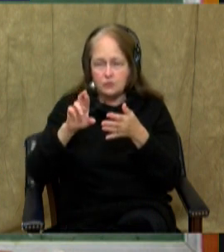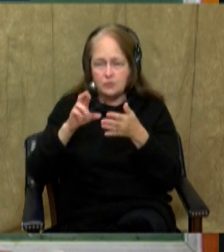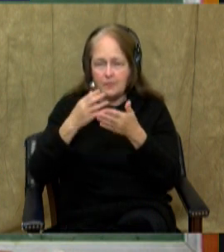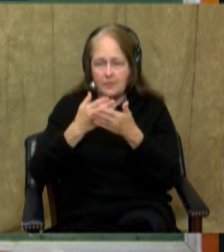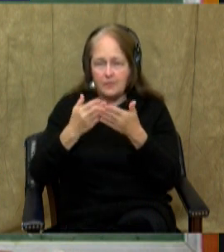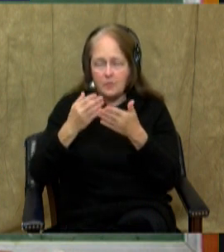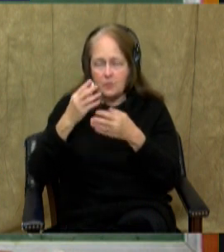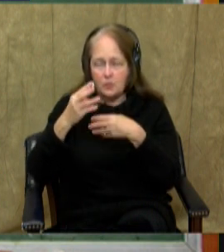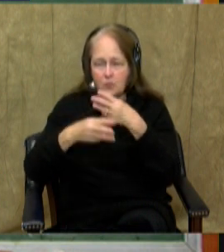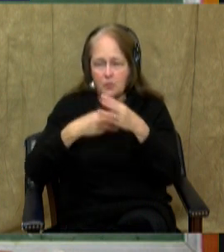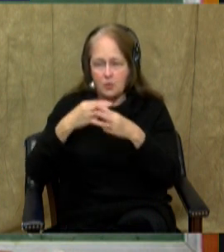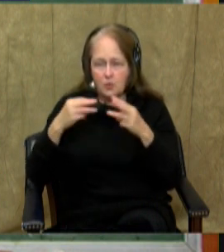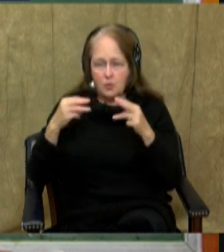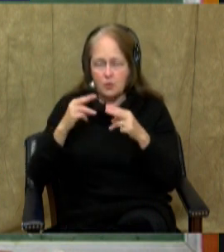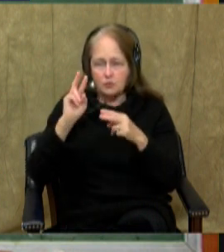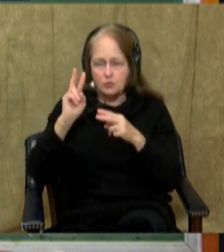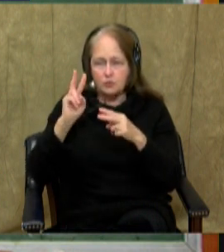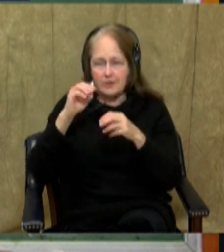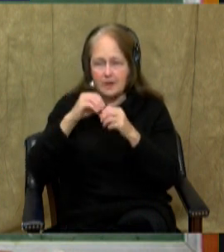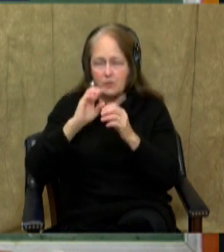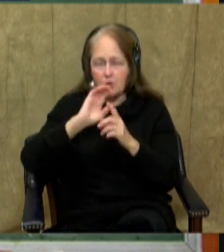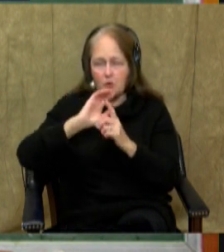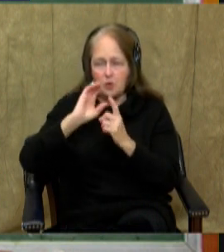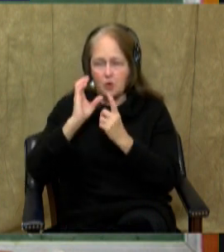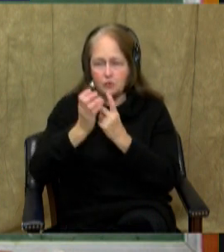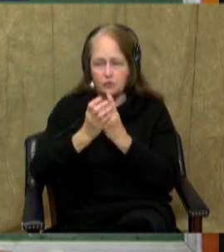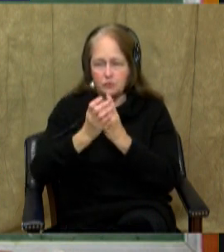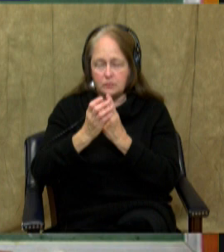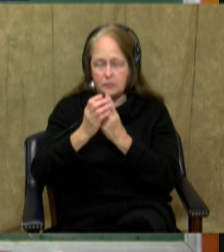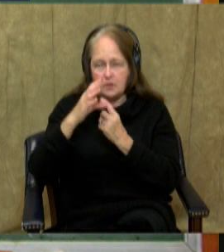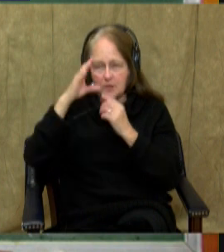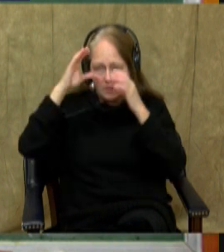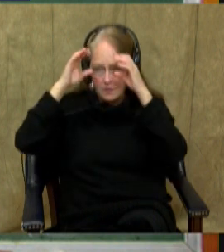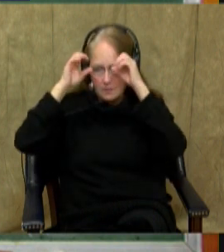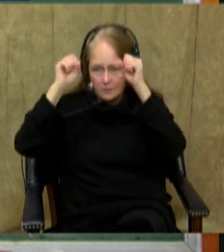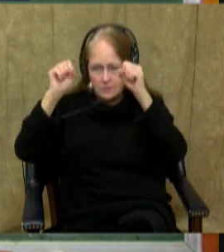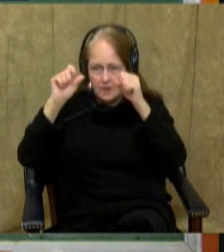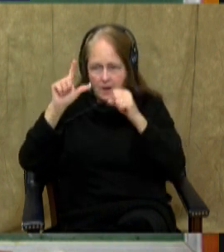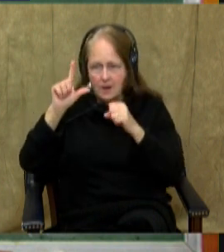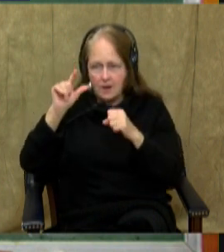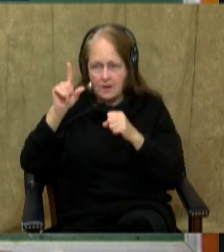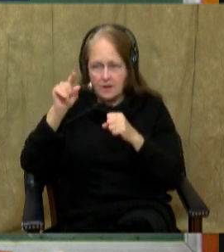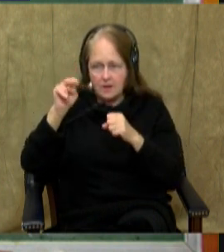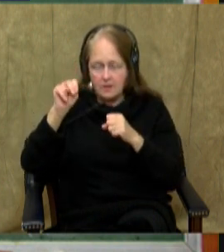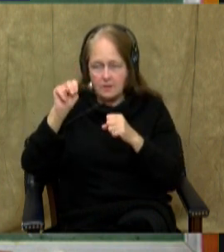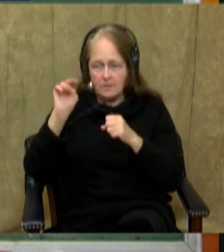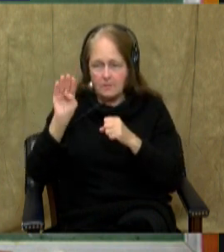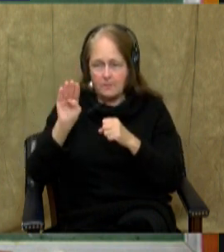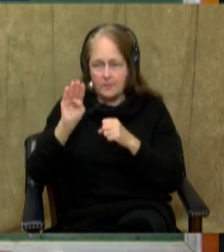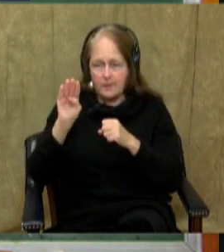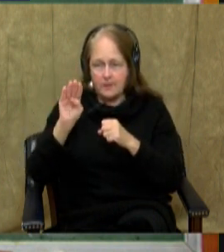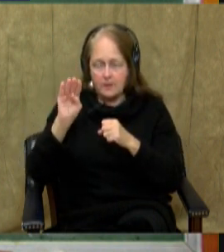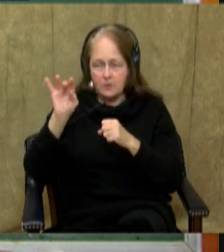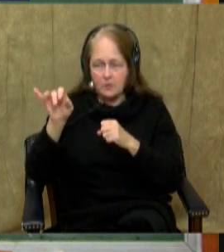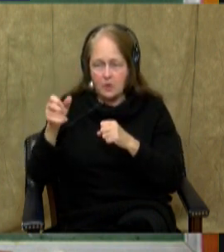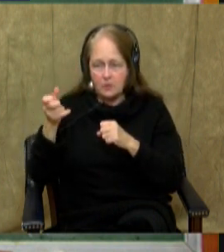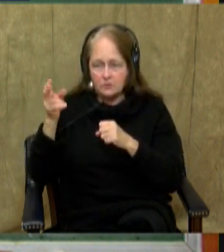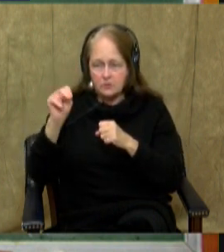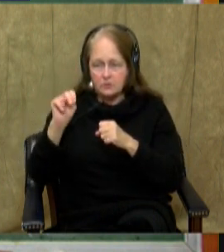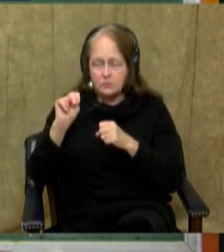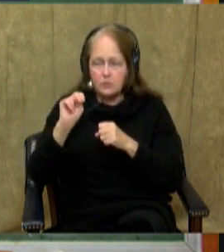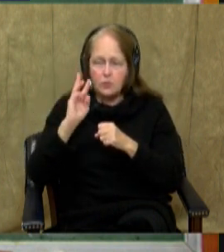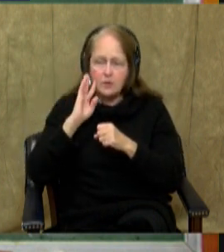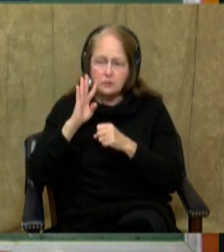since World War II. Now, once again, this is President Lyndon B. Johnson. We had talked about him about 2-3